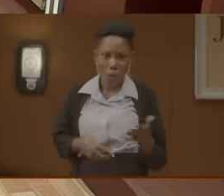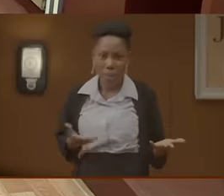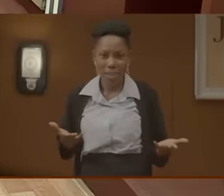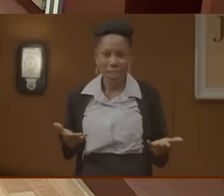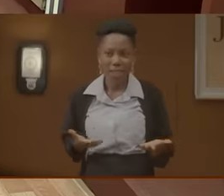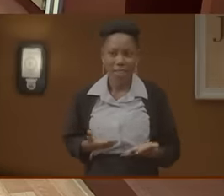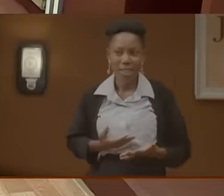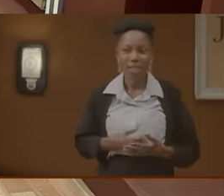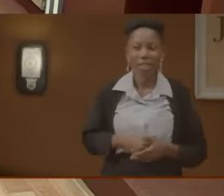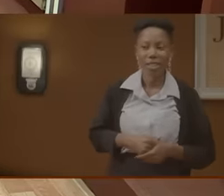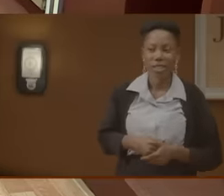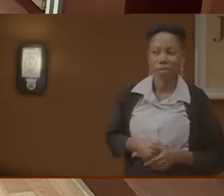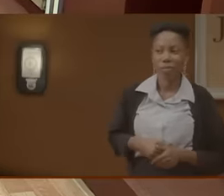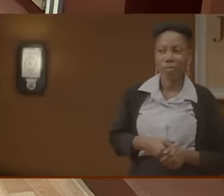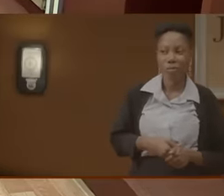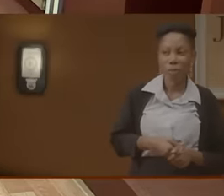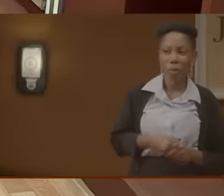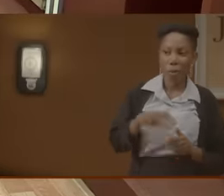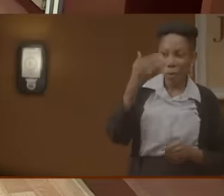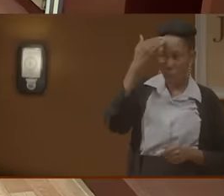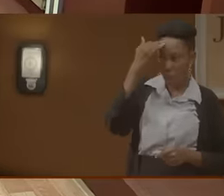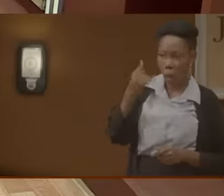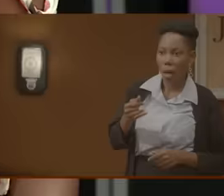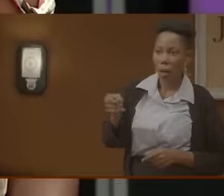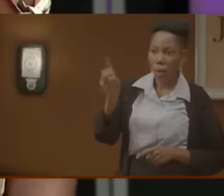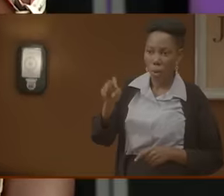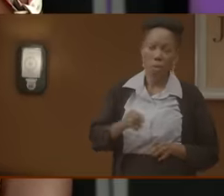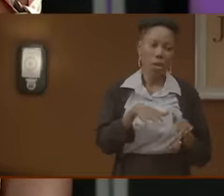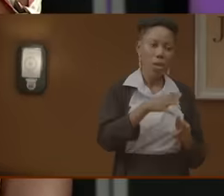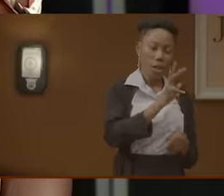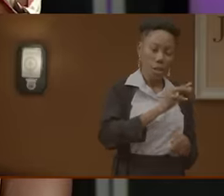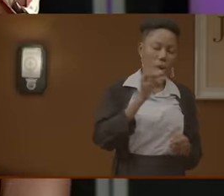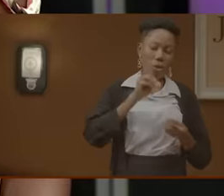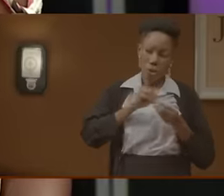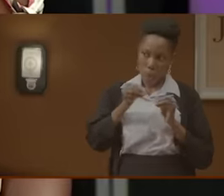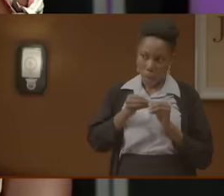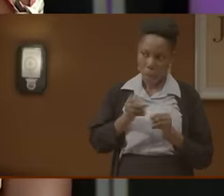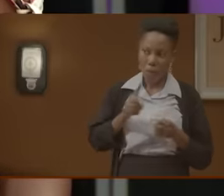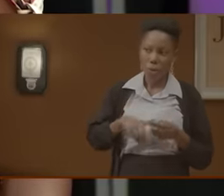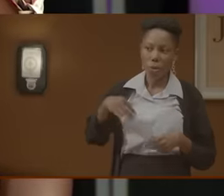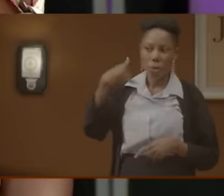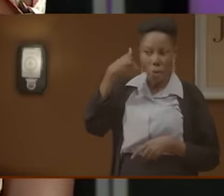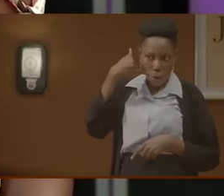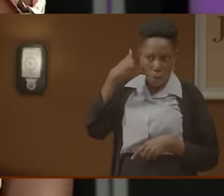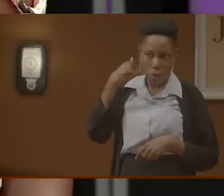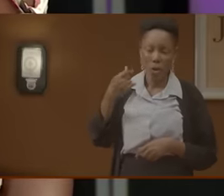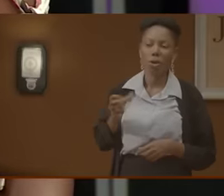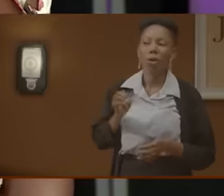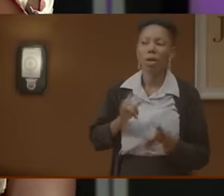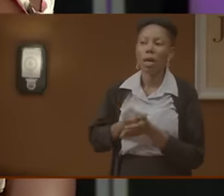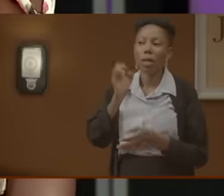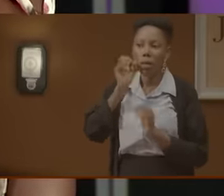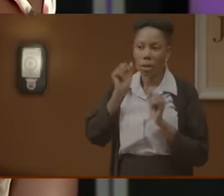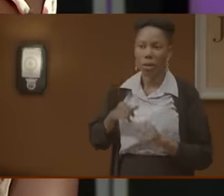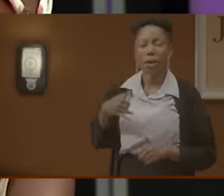Aike number to call him. Those people that you are, give them, give mommy the number so that she will call them to